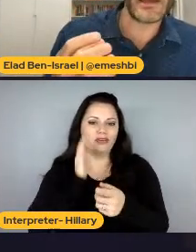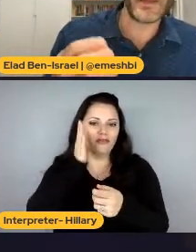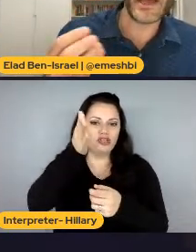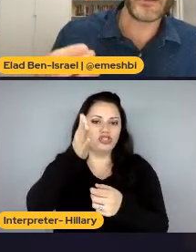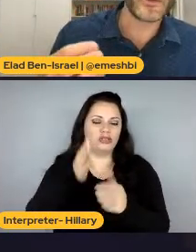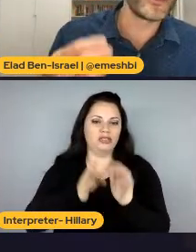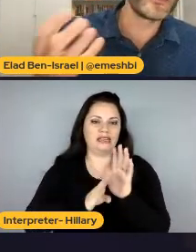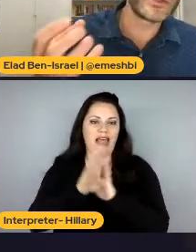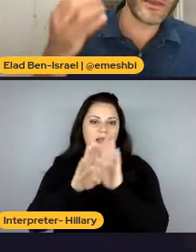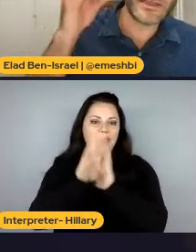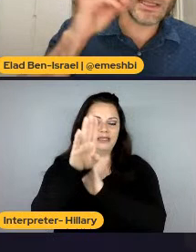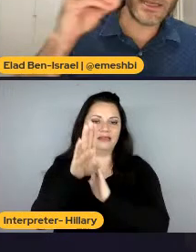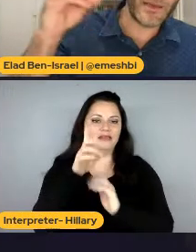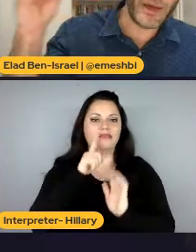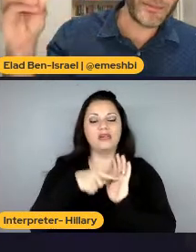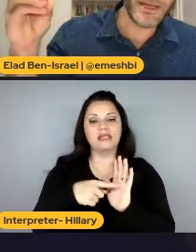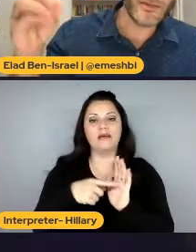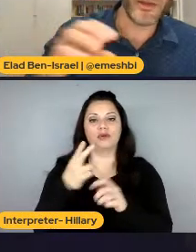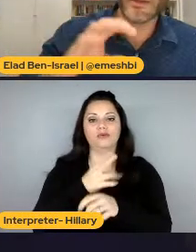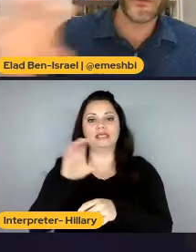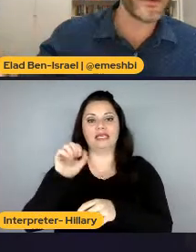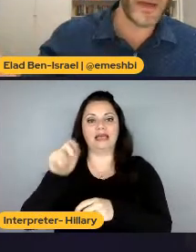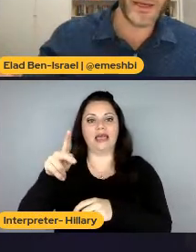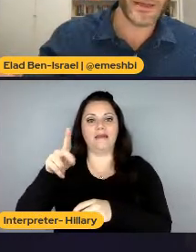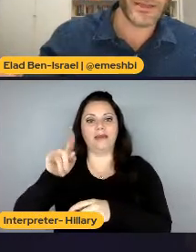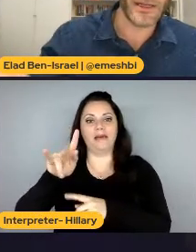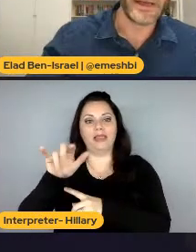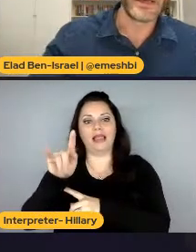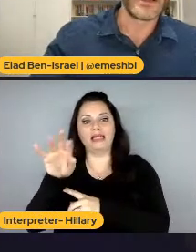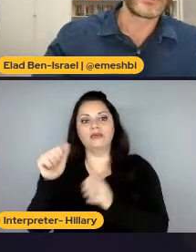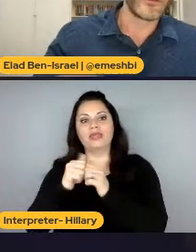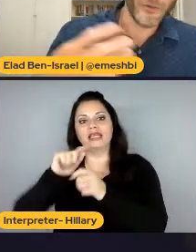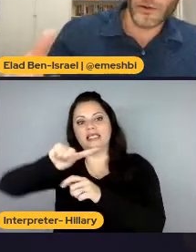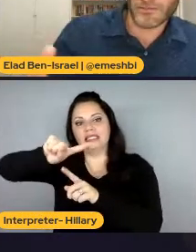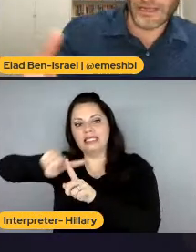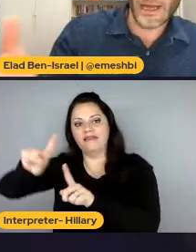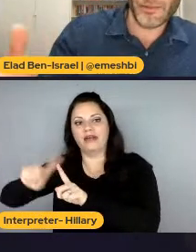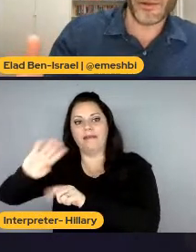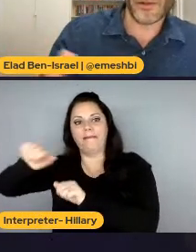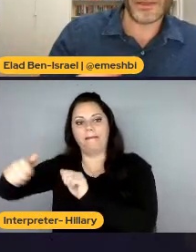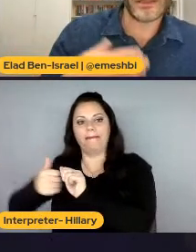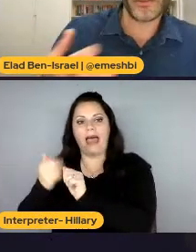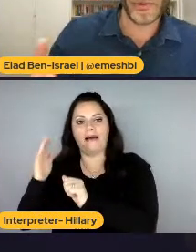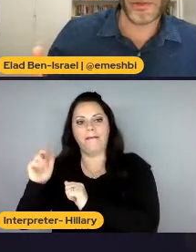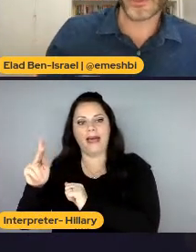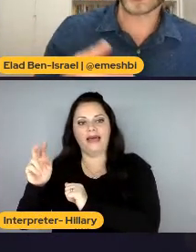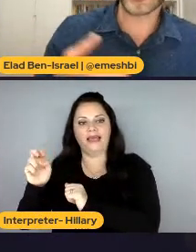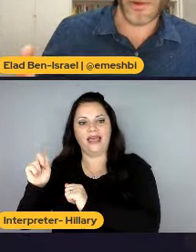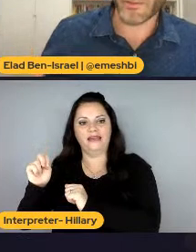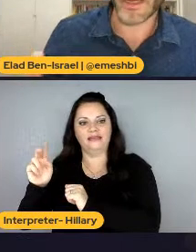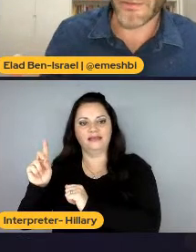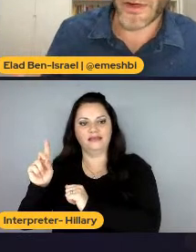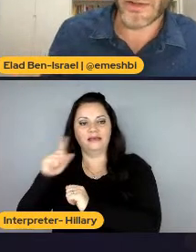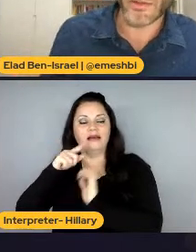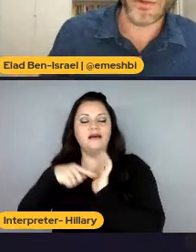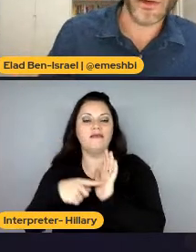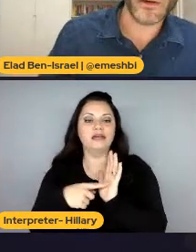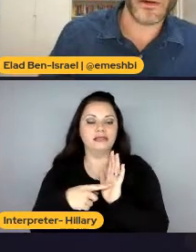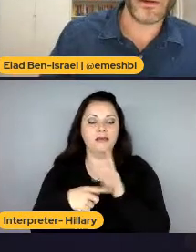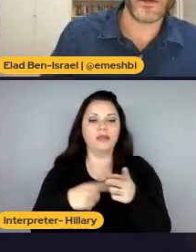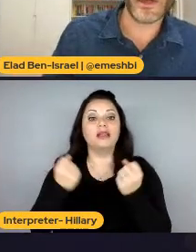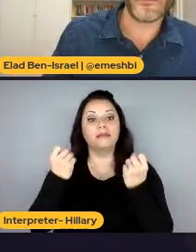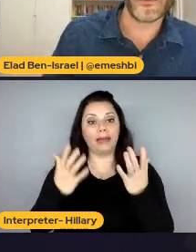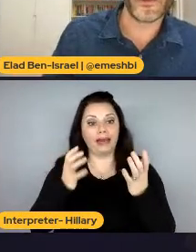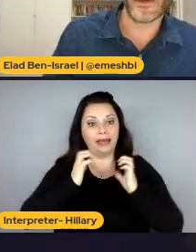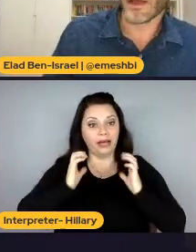developments, like being able to use CDK pipelines with different backends. So for example, as a simple use case that many of our